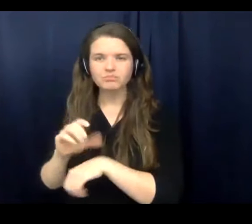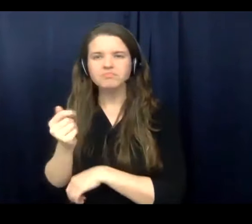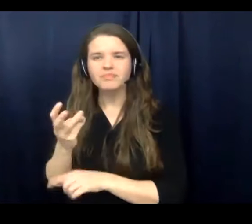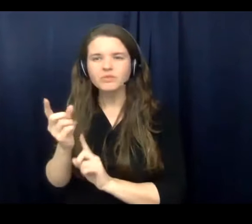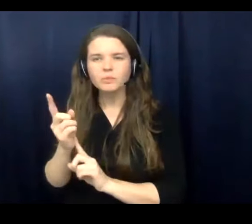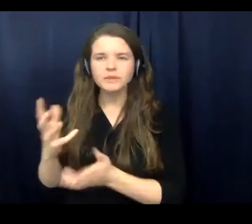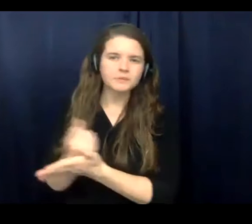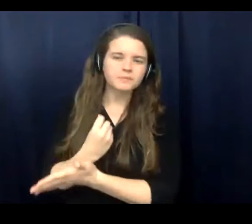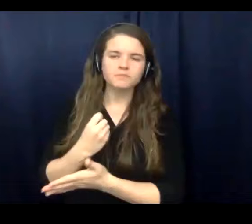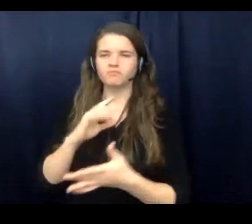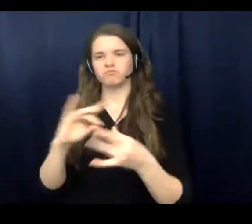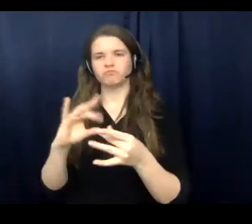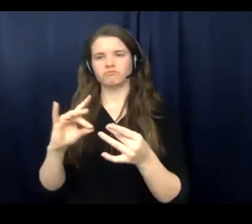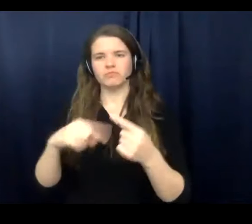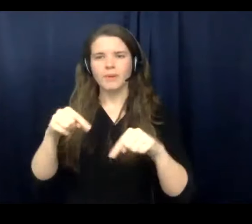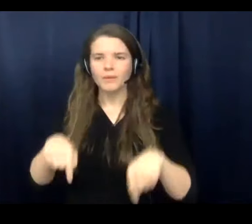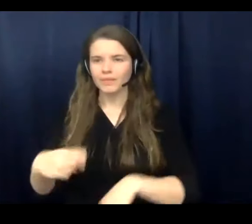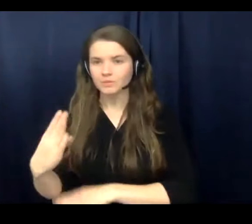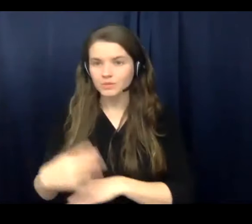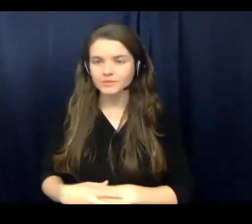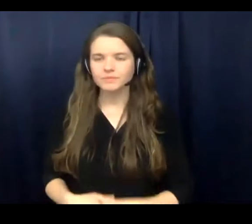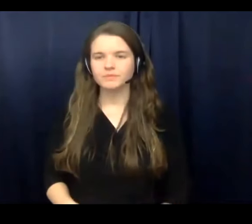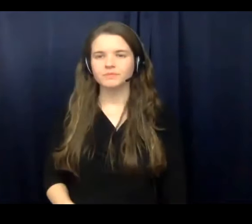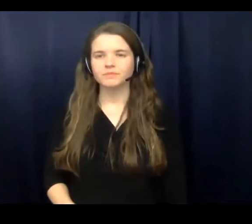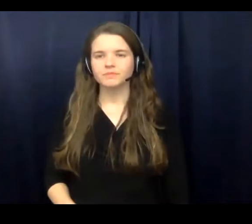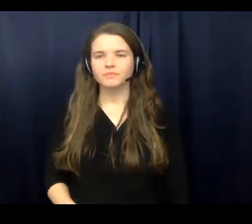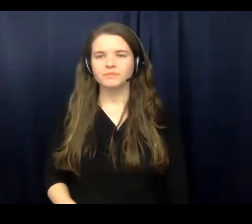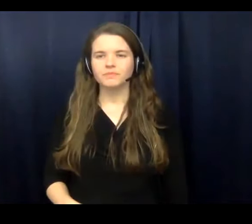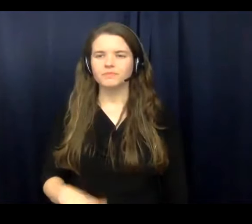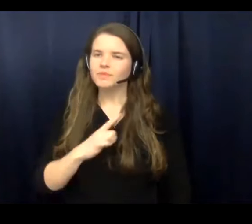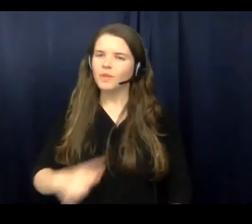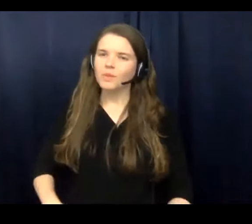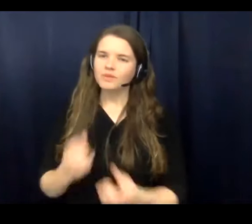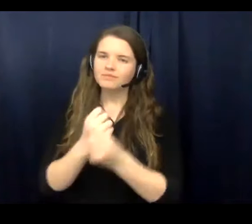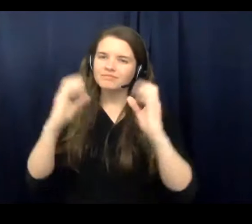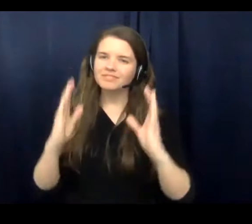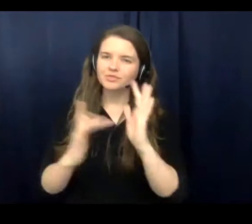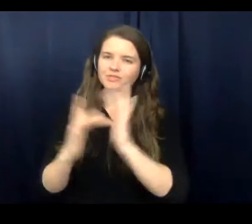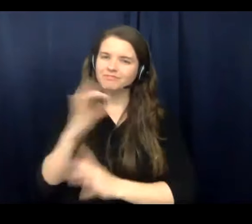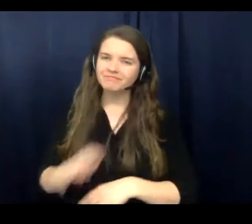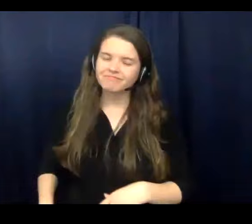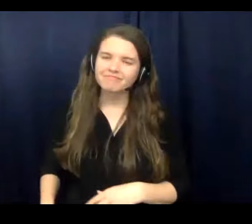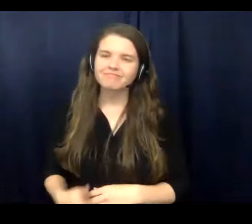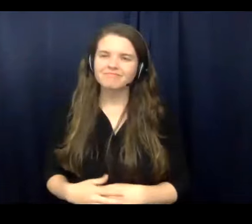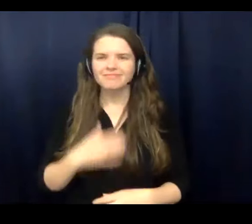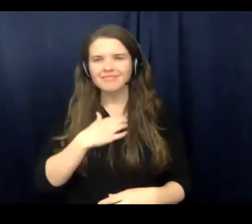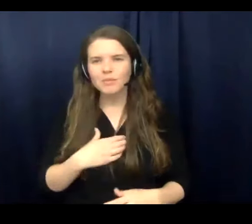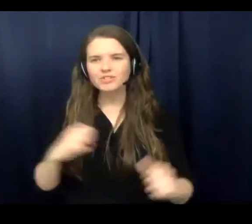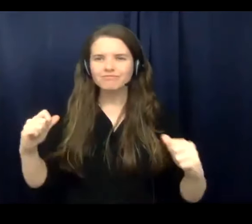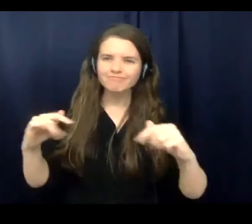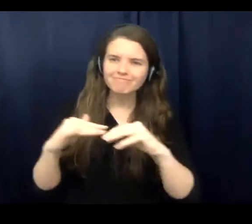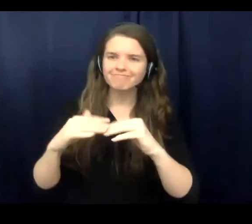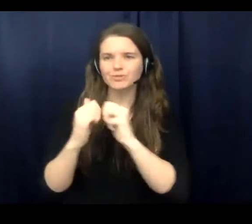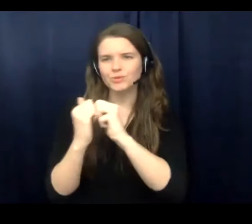morning, about our Lord and Savior Jesus Christ. I wish we could be together this morning. I was kind of hoping we